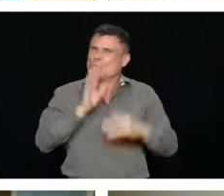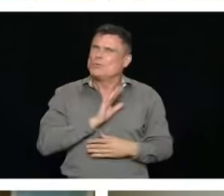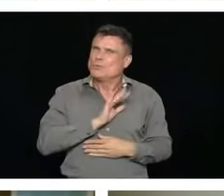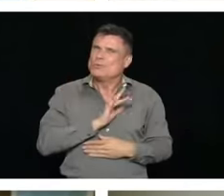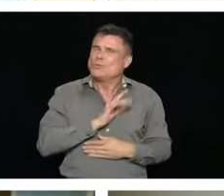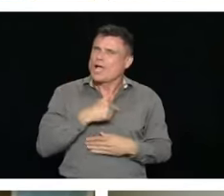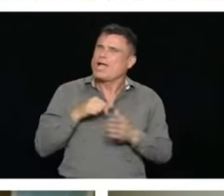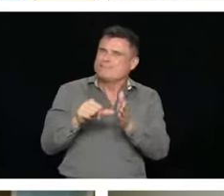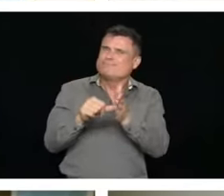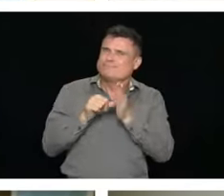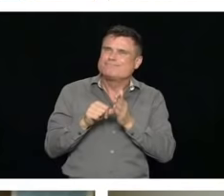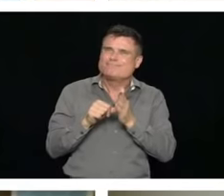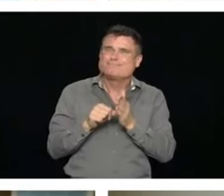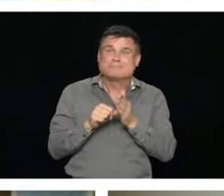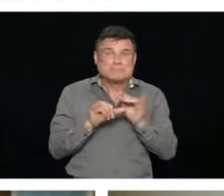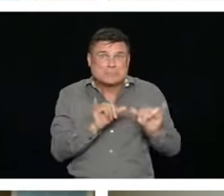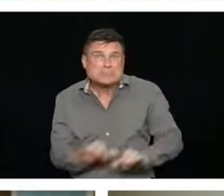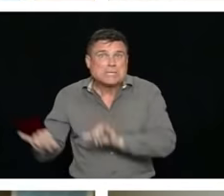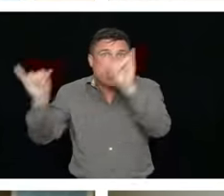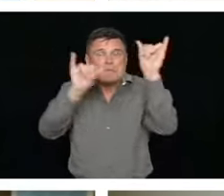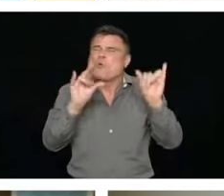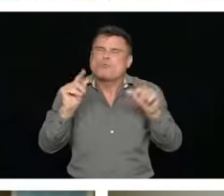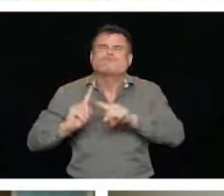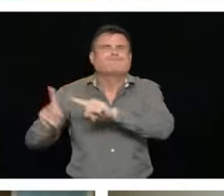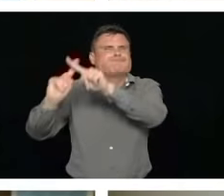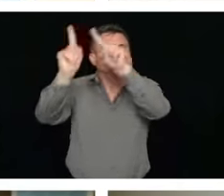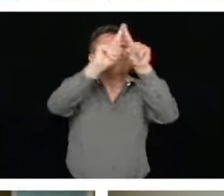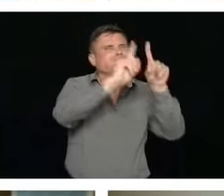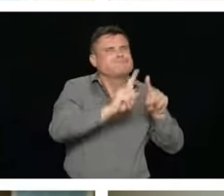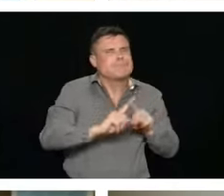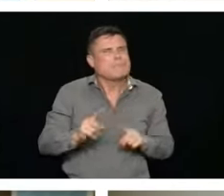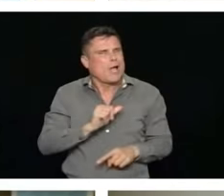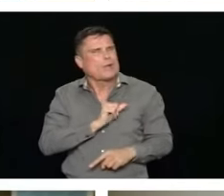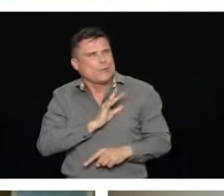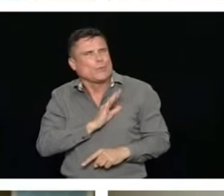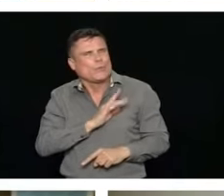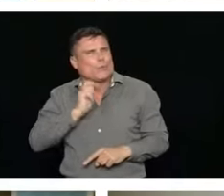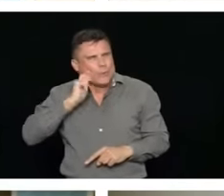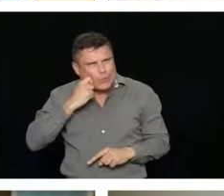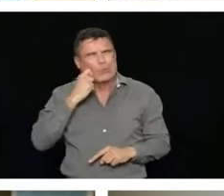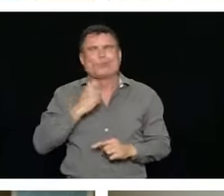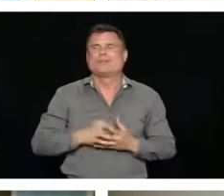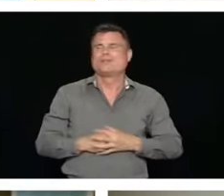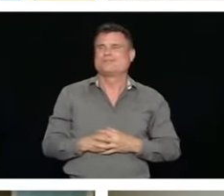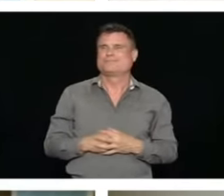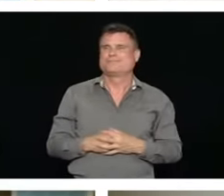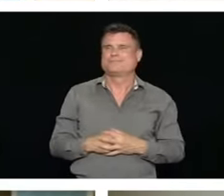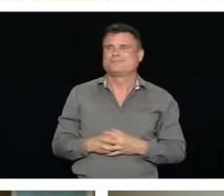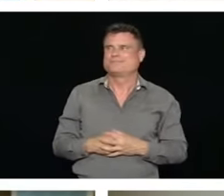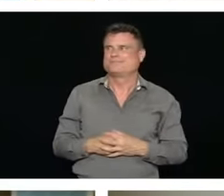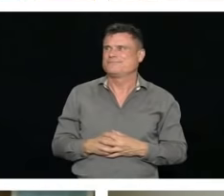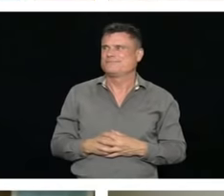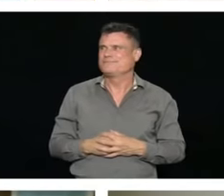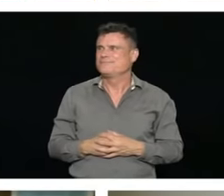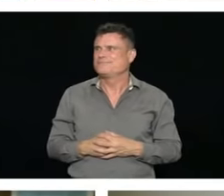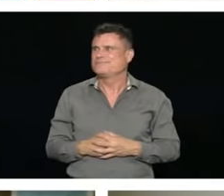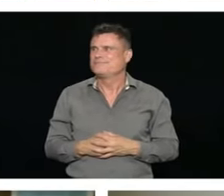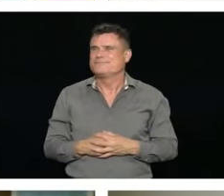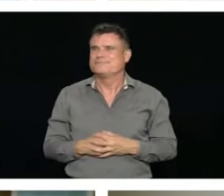class of 2020 will look to have a very early reunion to celebrate it properly. If they're physically not able to get together